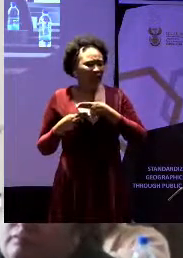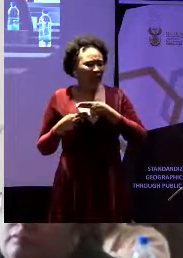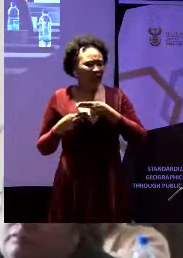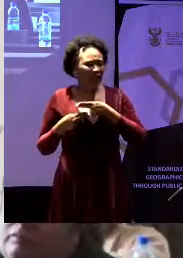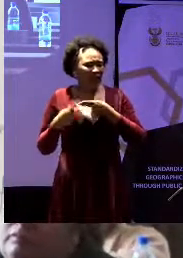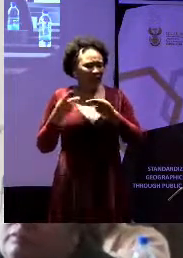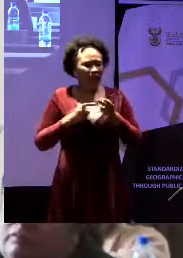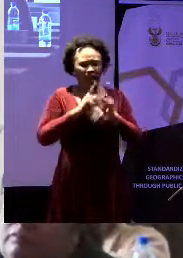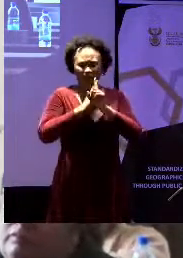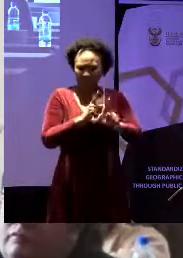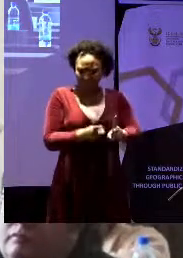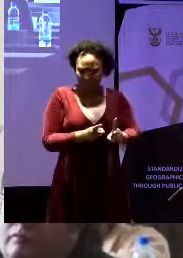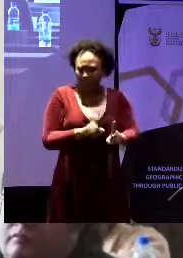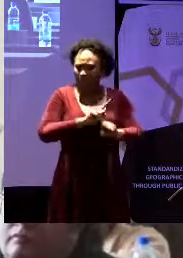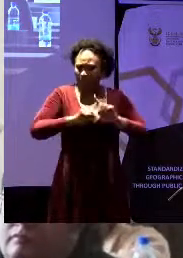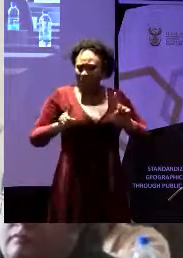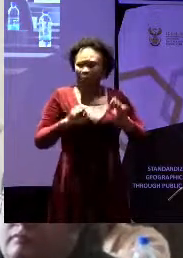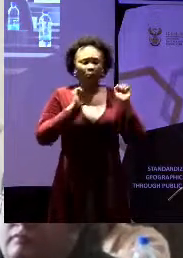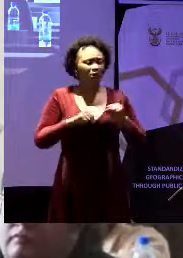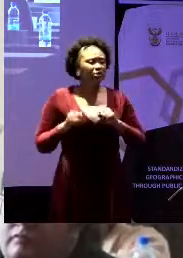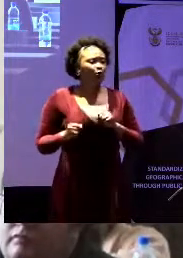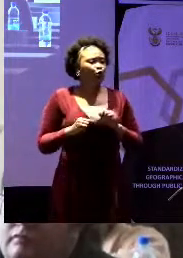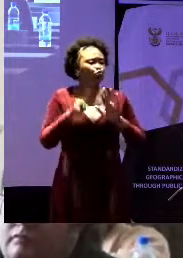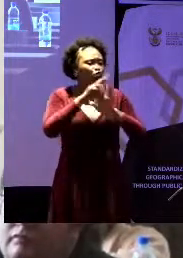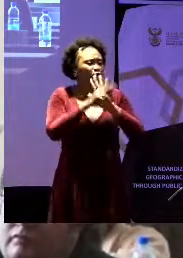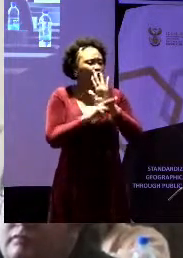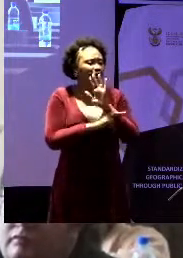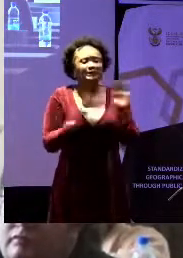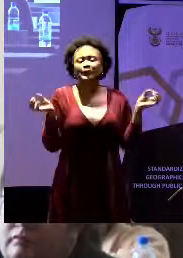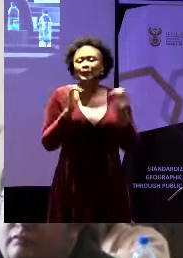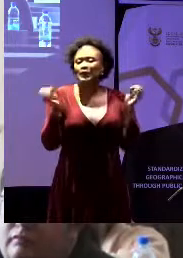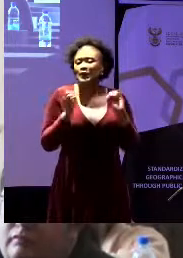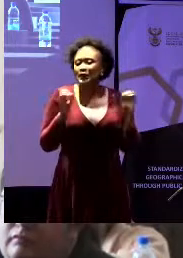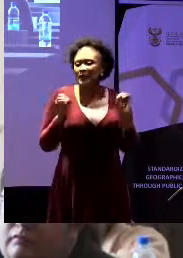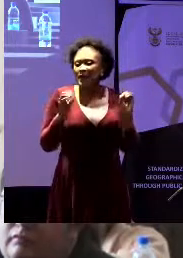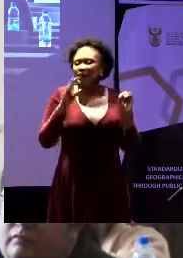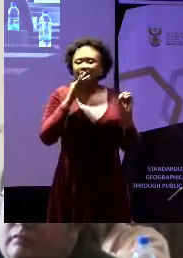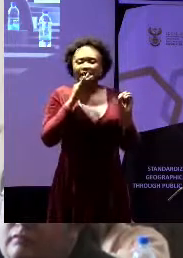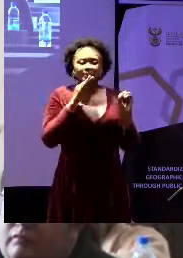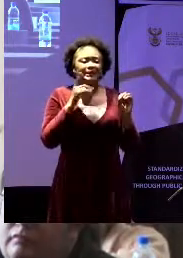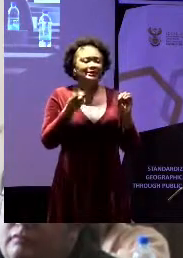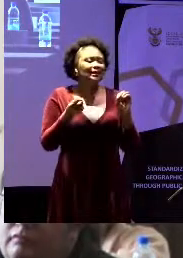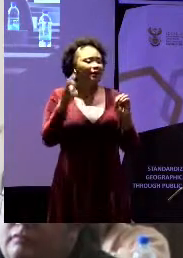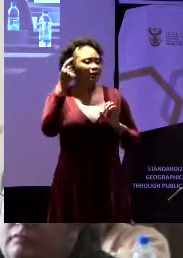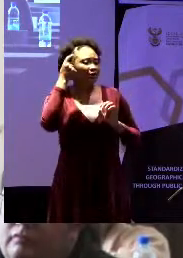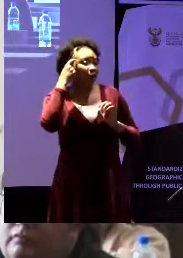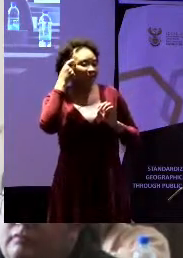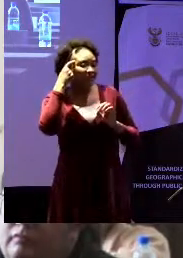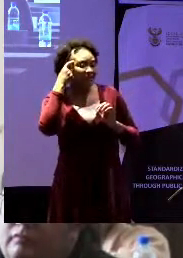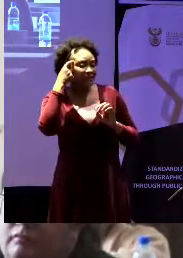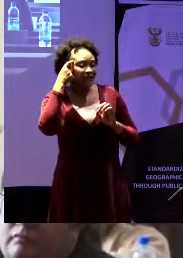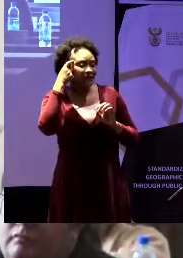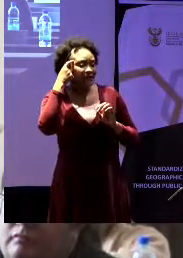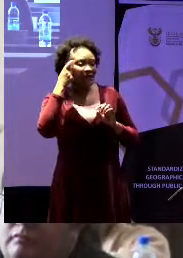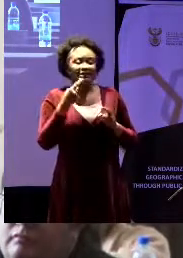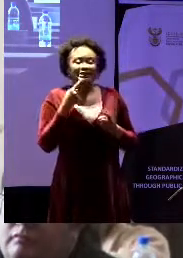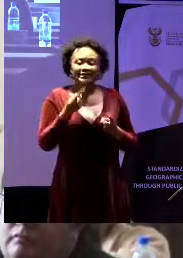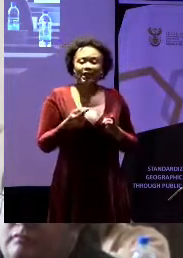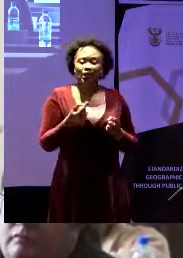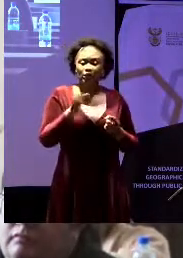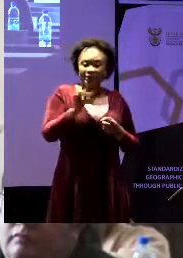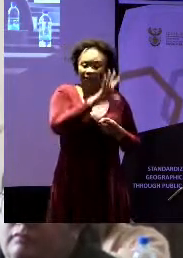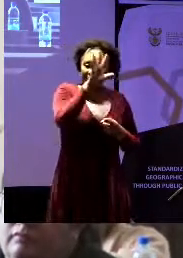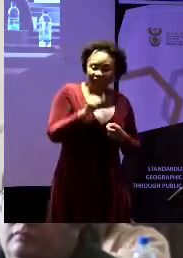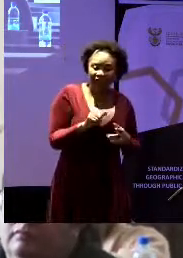or possible resources to successfully transform, which flies against the common sense to say You are pushing the South